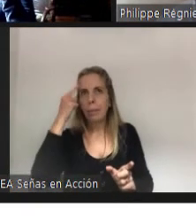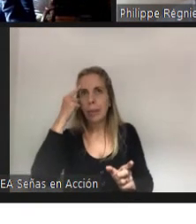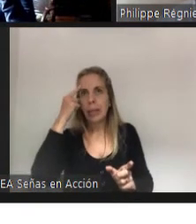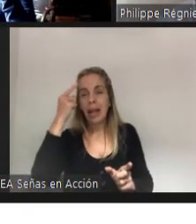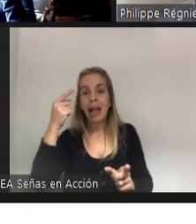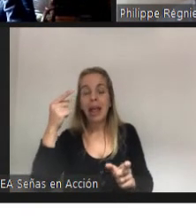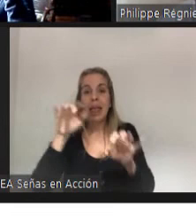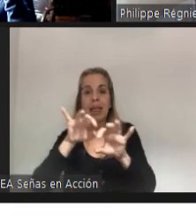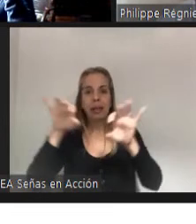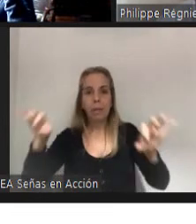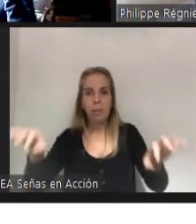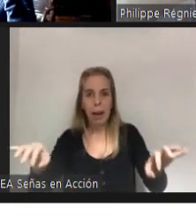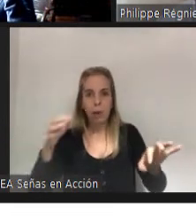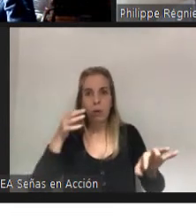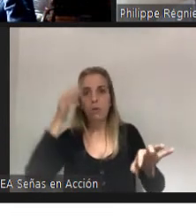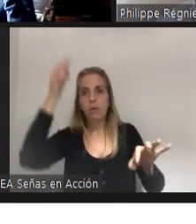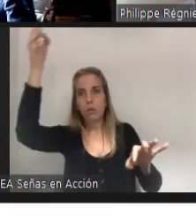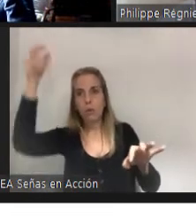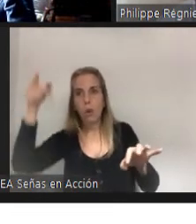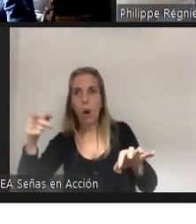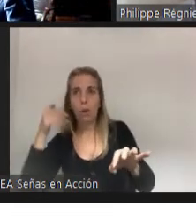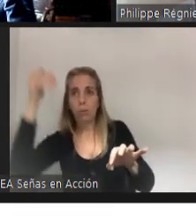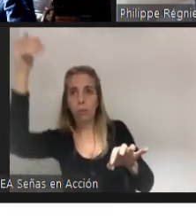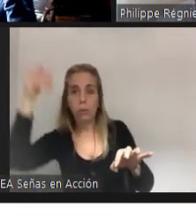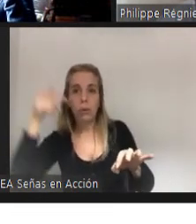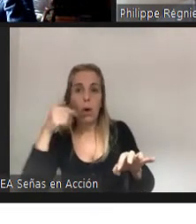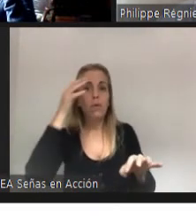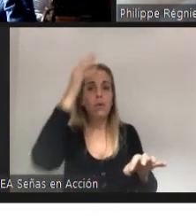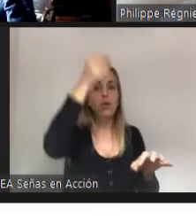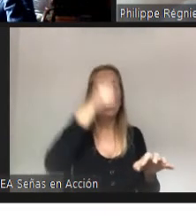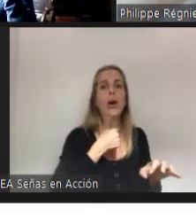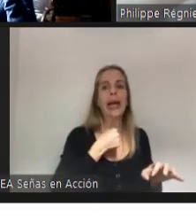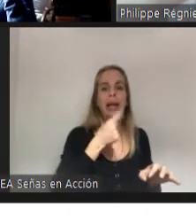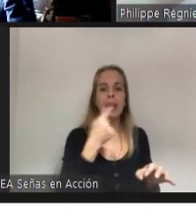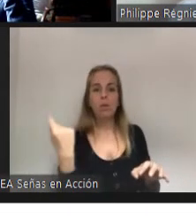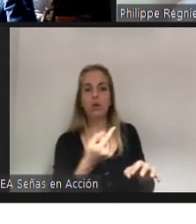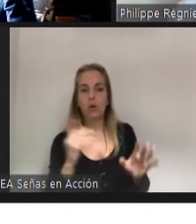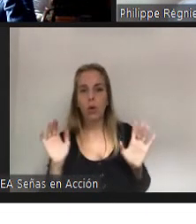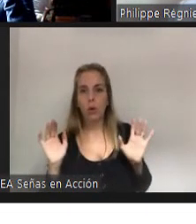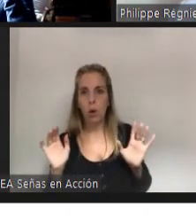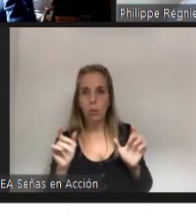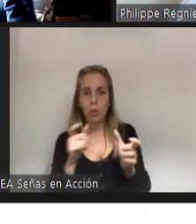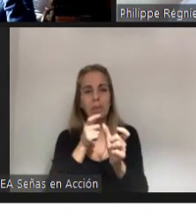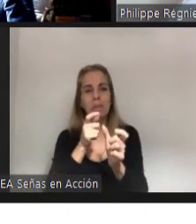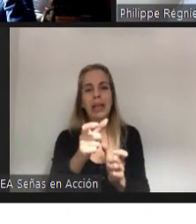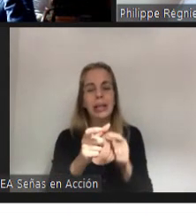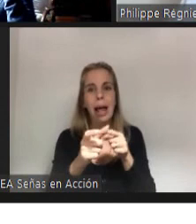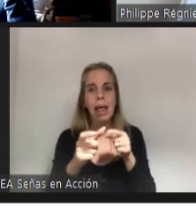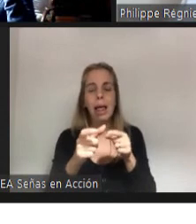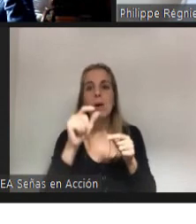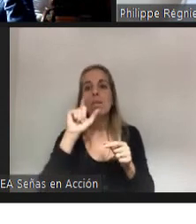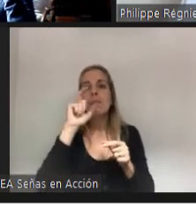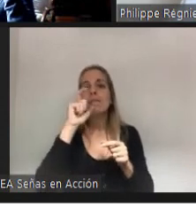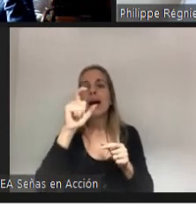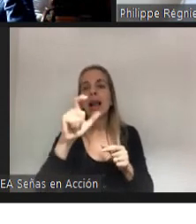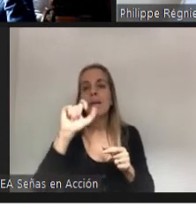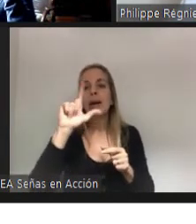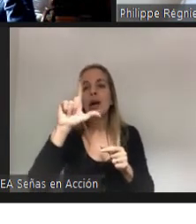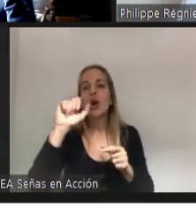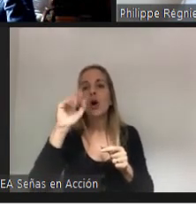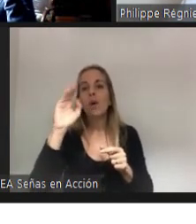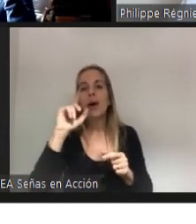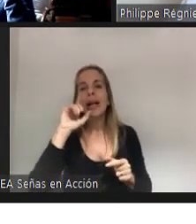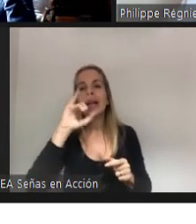and separate them, separate between them. Why? Because what used to be called